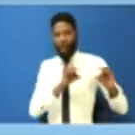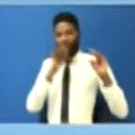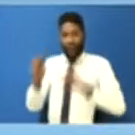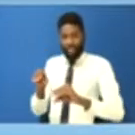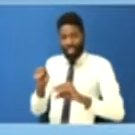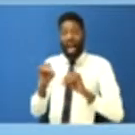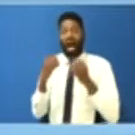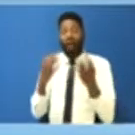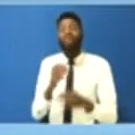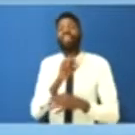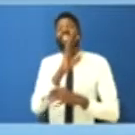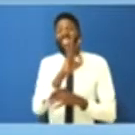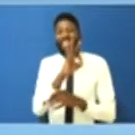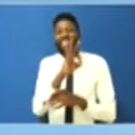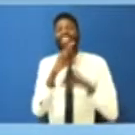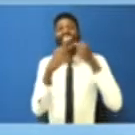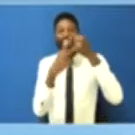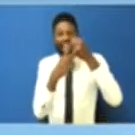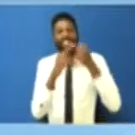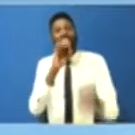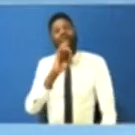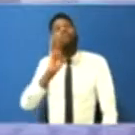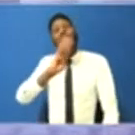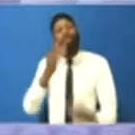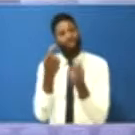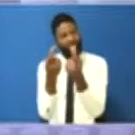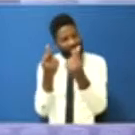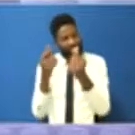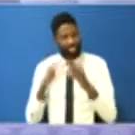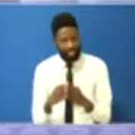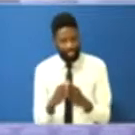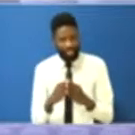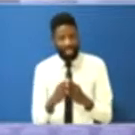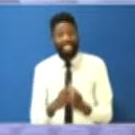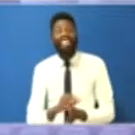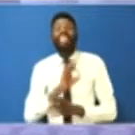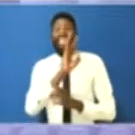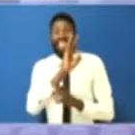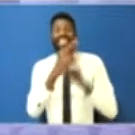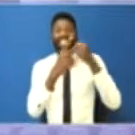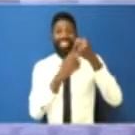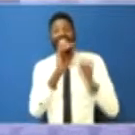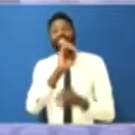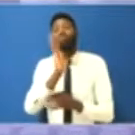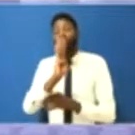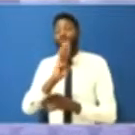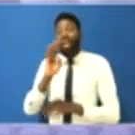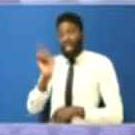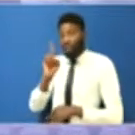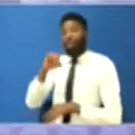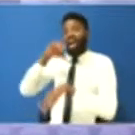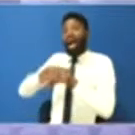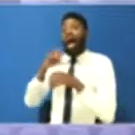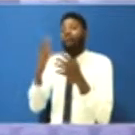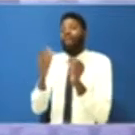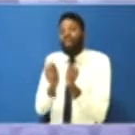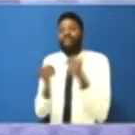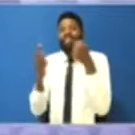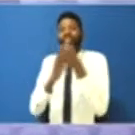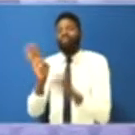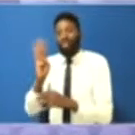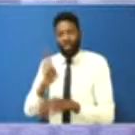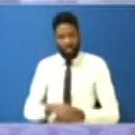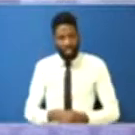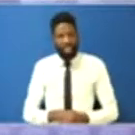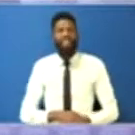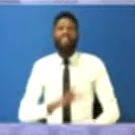was 370 billion shillings 370 billion nairobi lipato 19 billion five